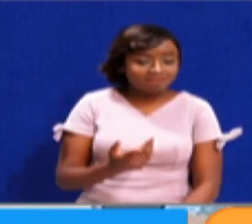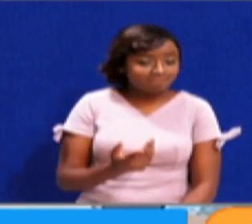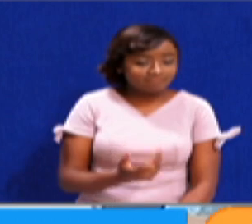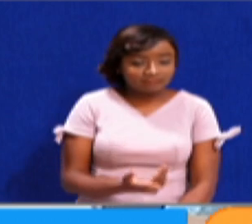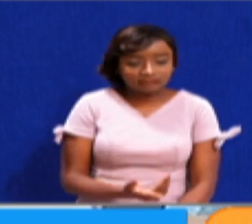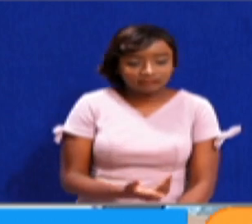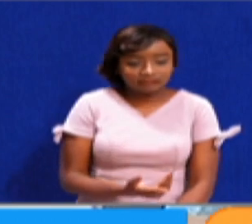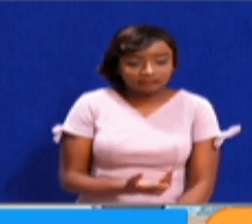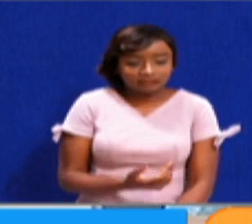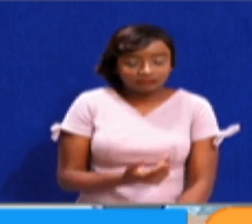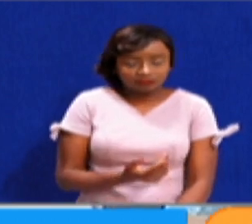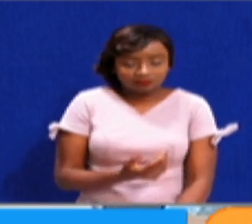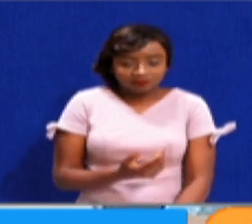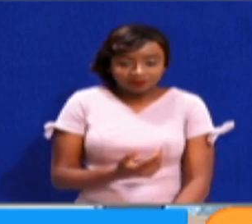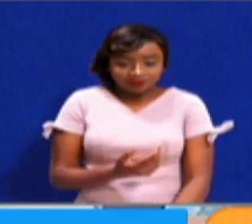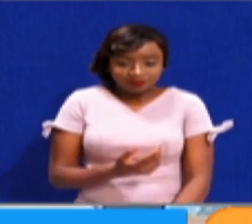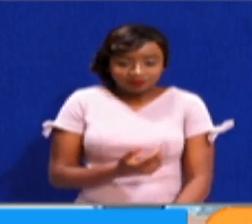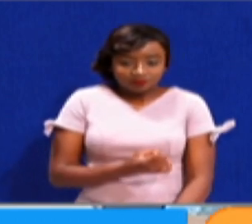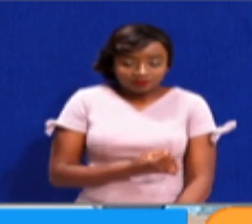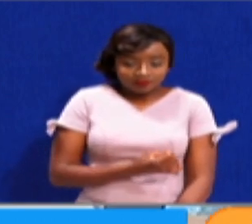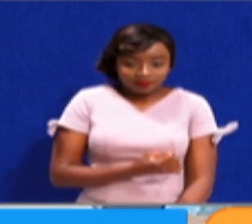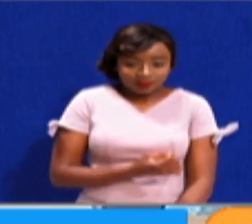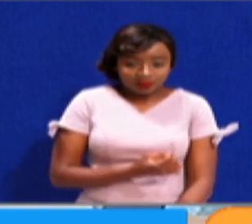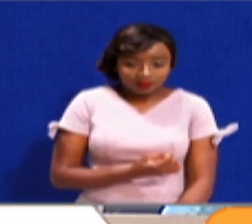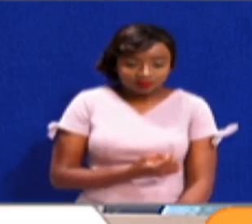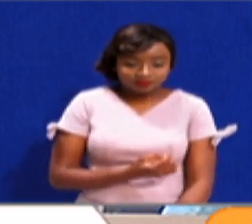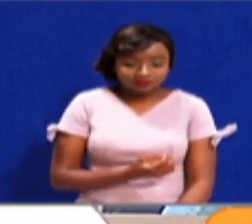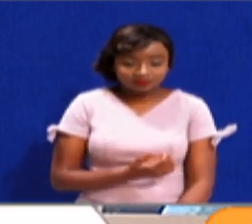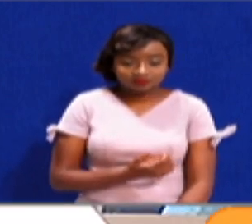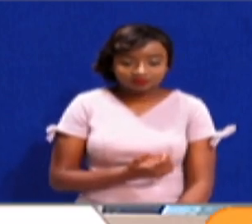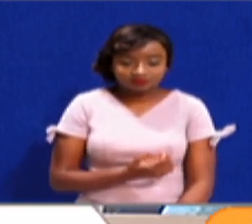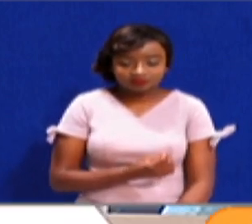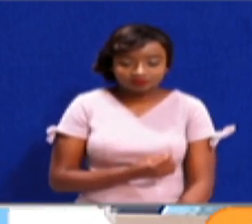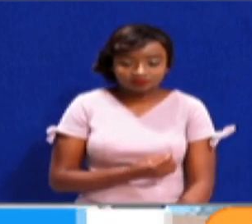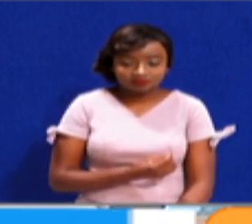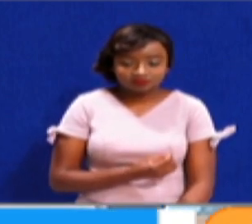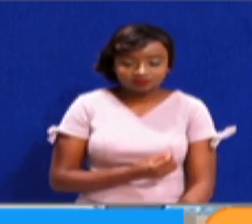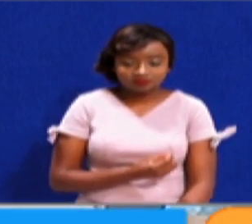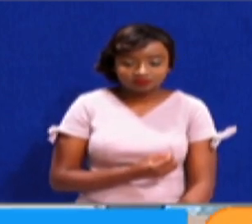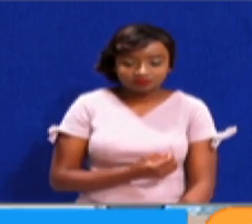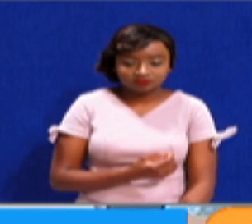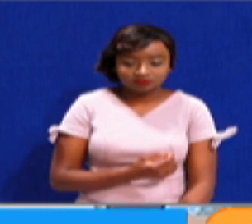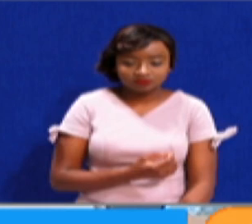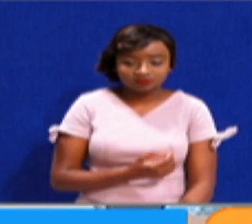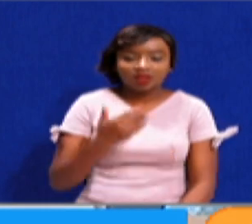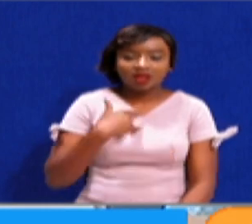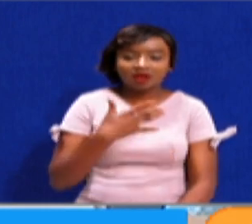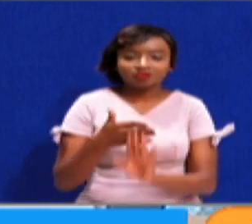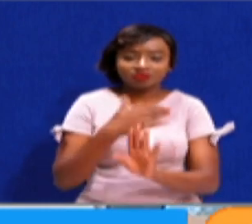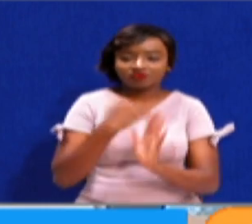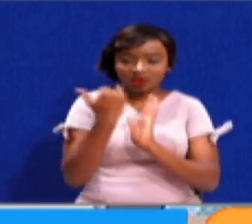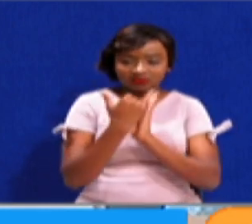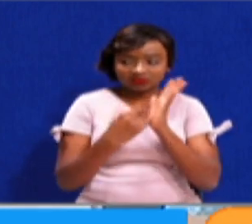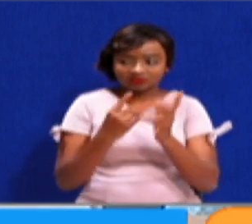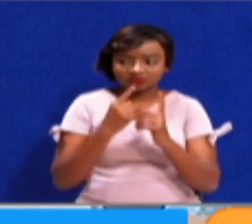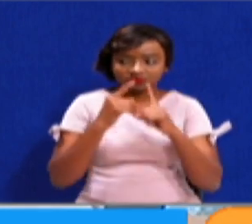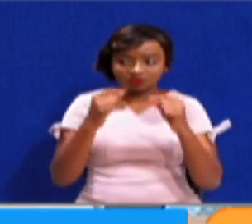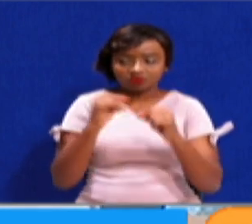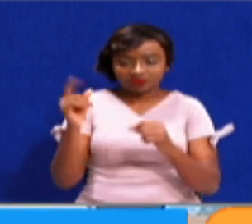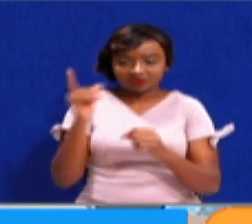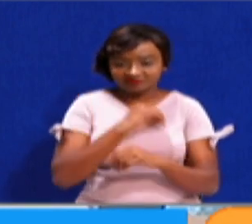in this a little bit. I mean, he had a statement, I think, before the other discussion, mm-hmm. I mean, the